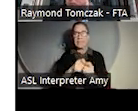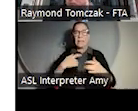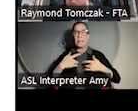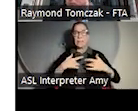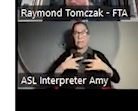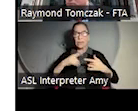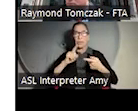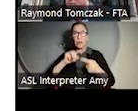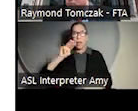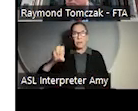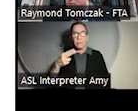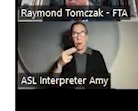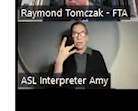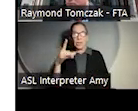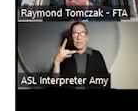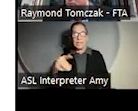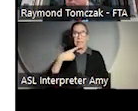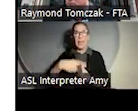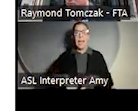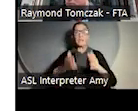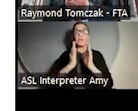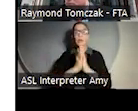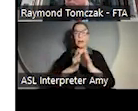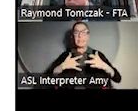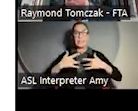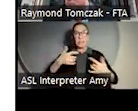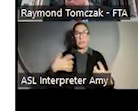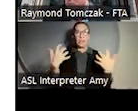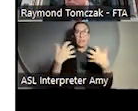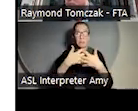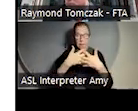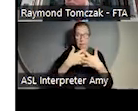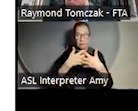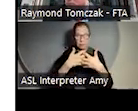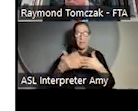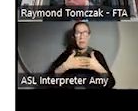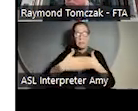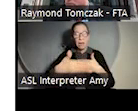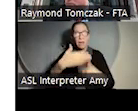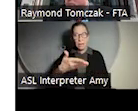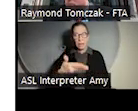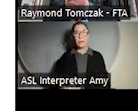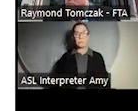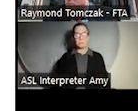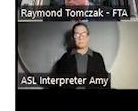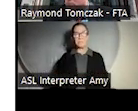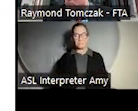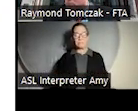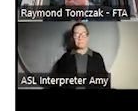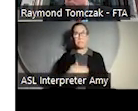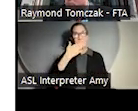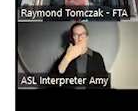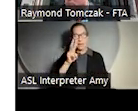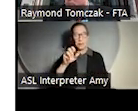18th comment period deadline and request that these specific concerns be addressed in the FEIS and beyond. Thank you. Thank you, William. Take care. Appreciate